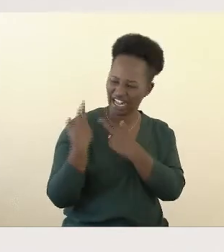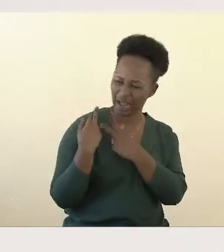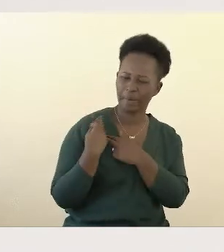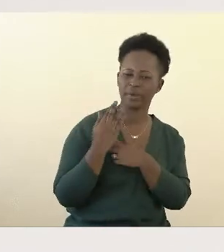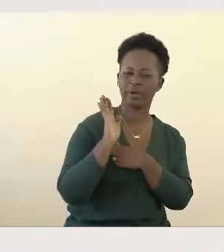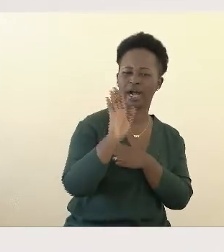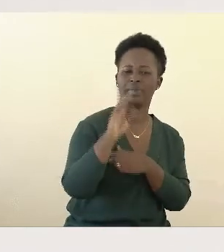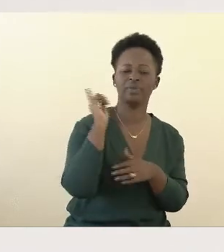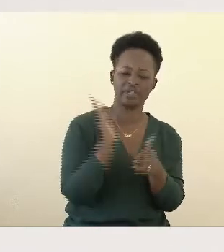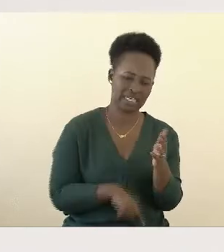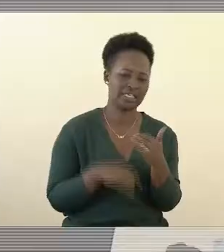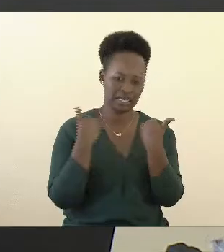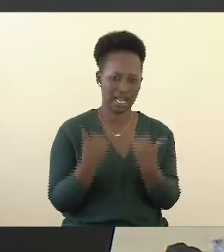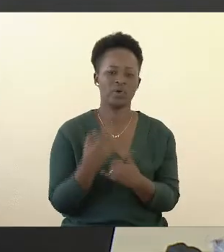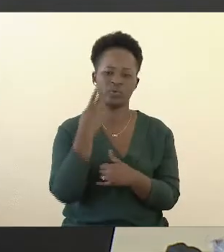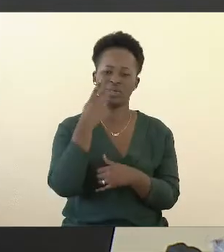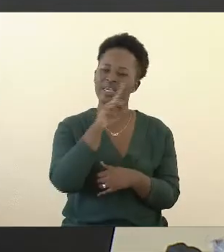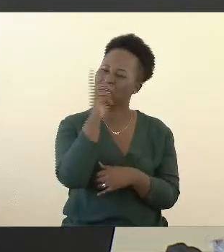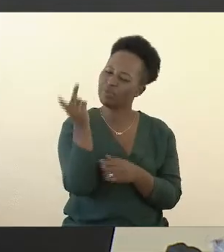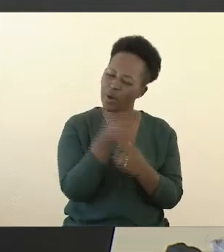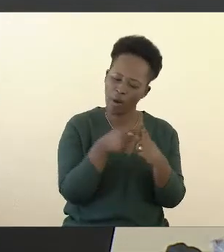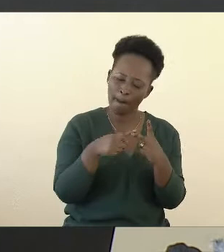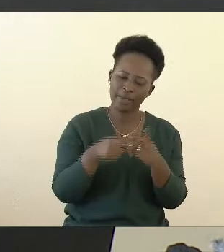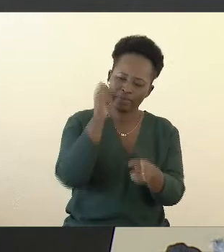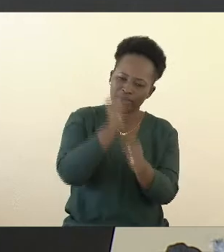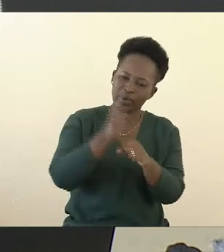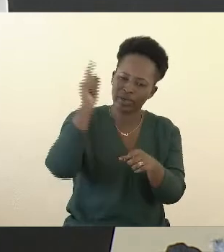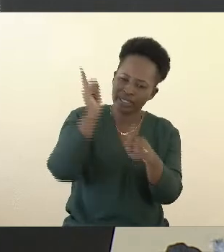Let's see their functions. What does it do to our body?